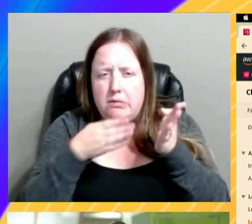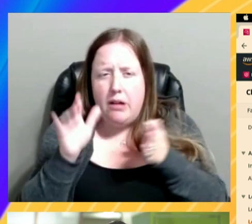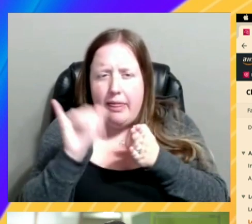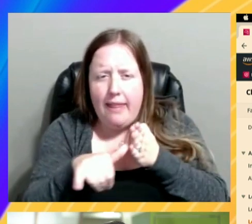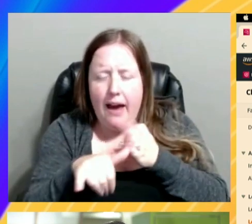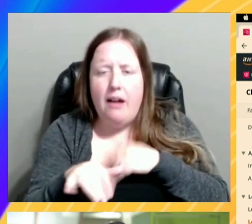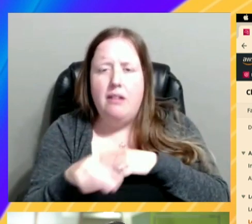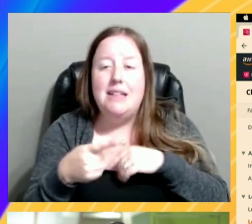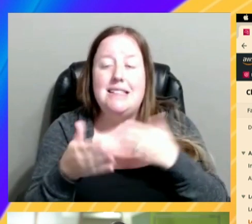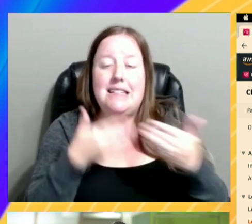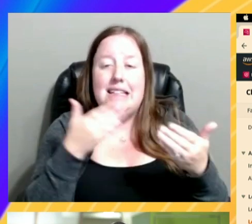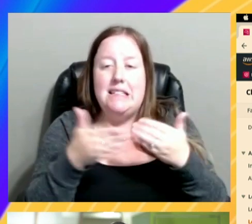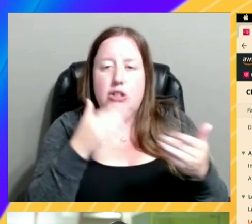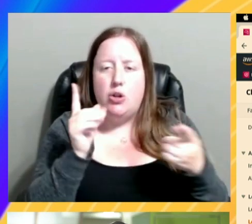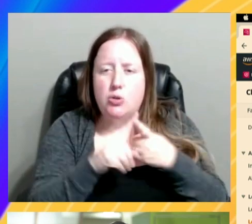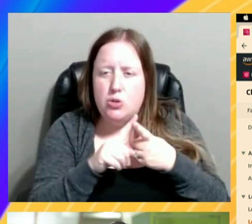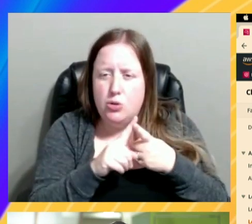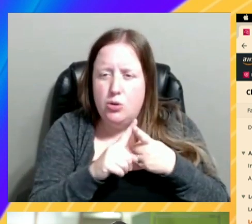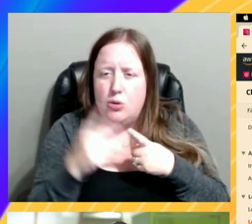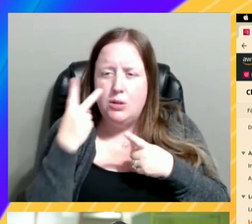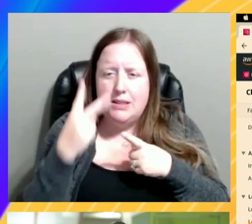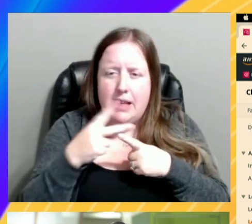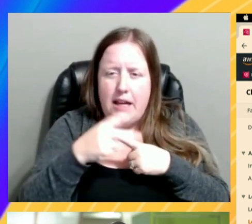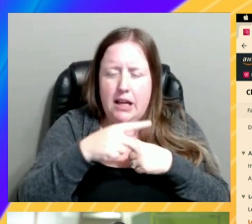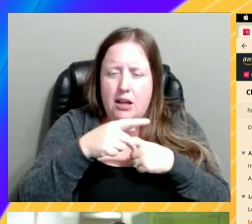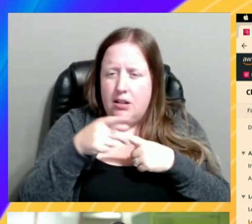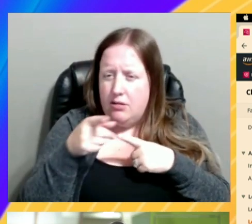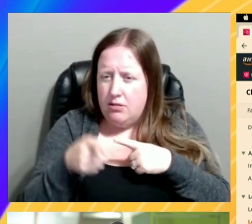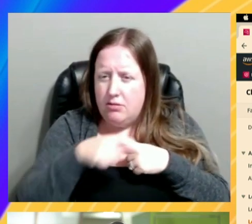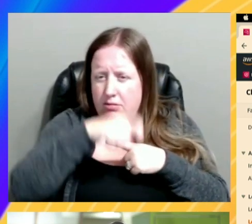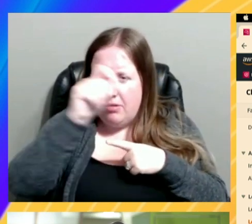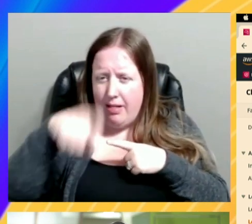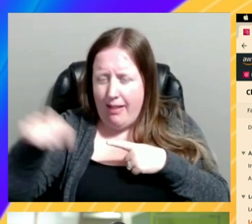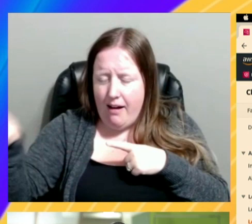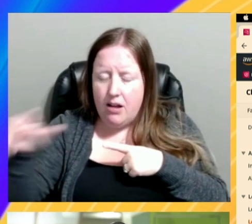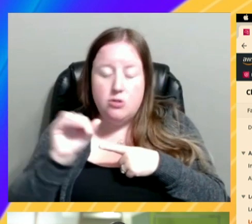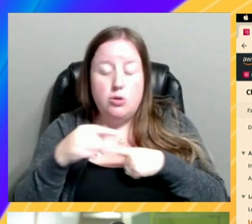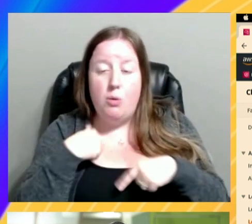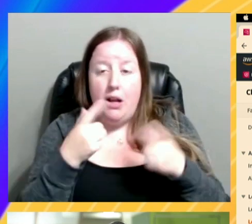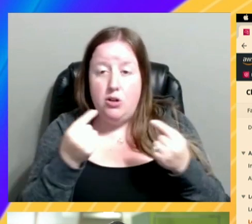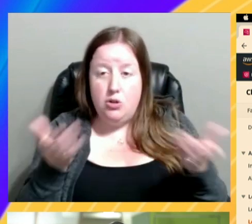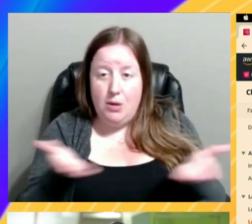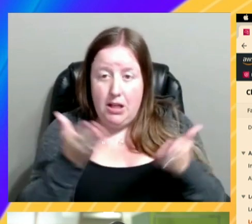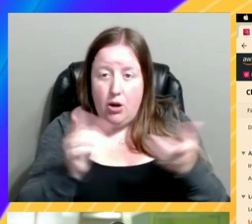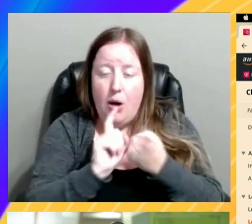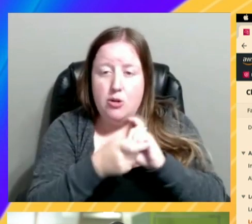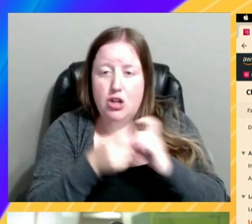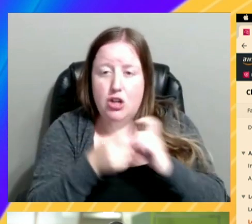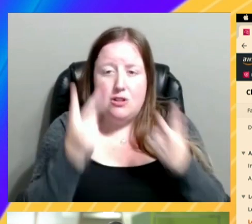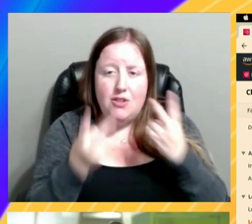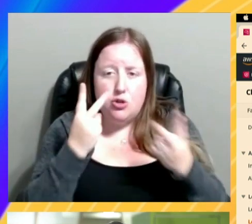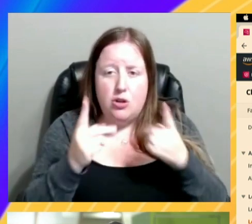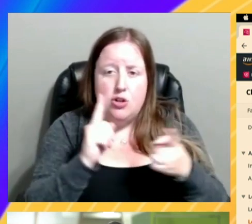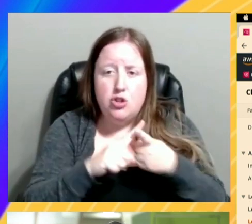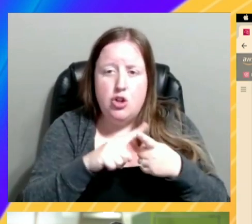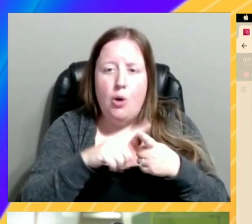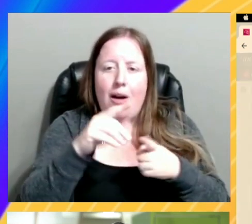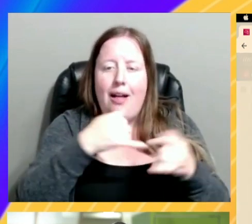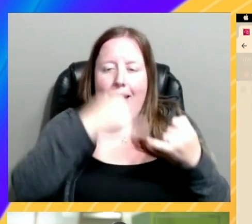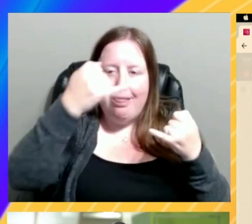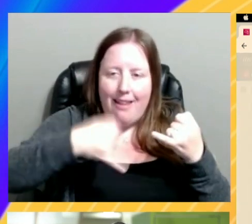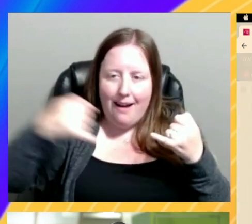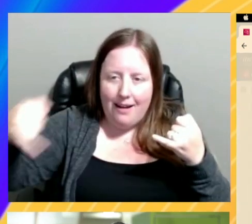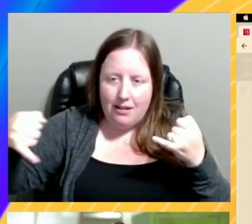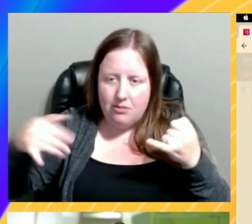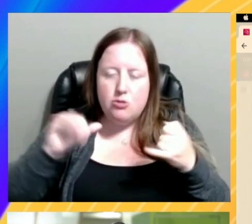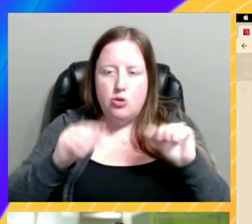if I do it via a line graph. So what I'm going to do here is I'm just going to change the visualization to a line graph or a stacked area. And then I can add this to